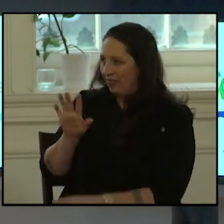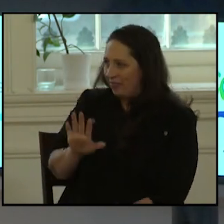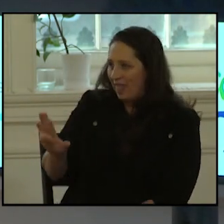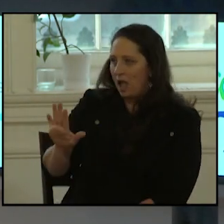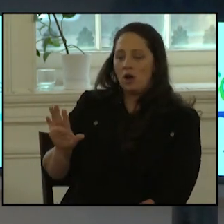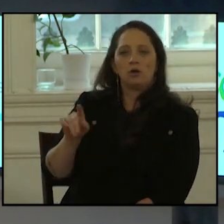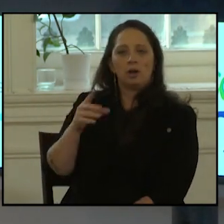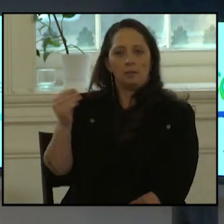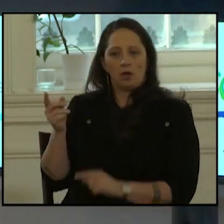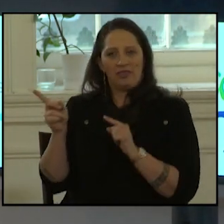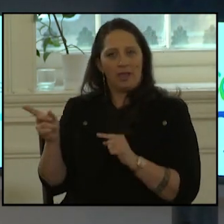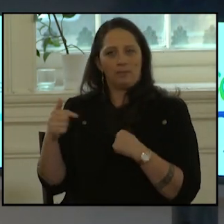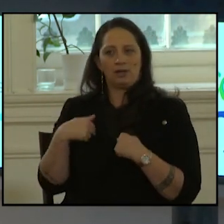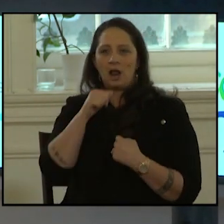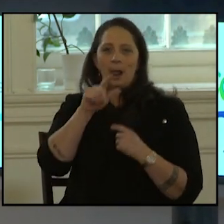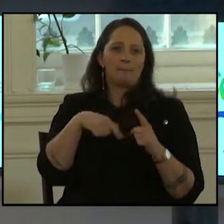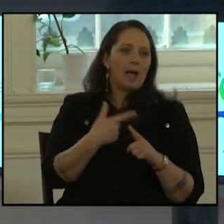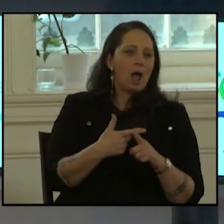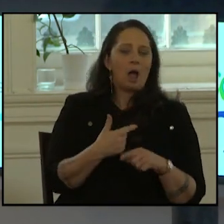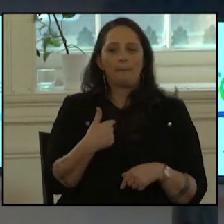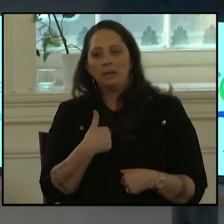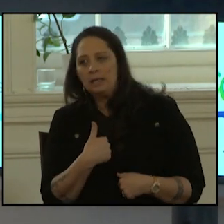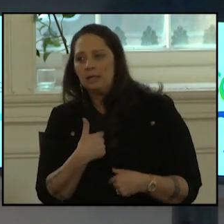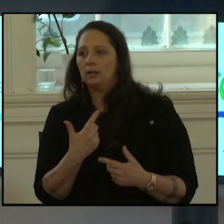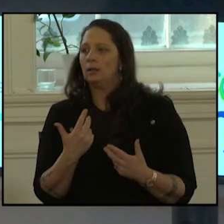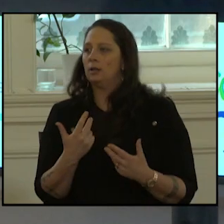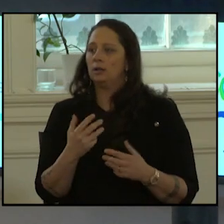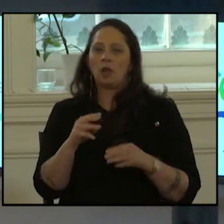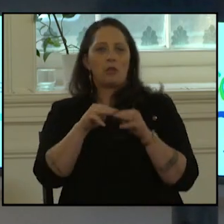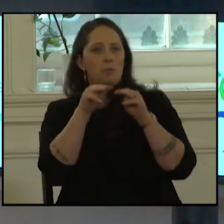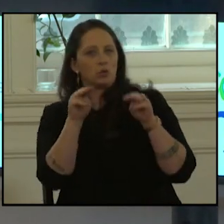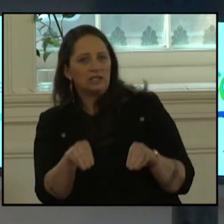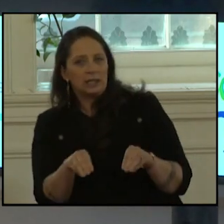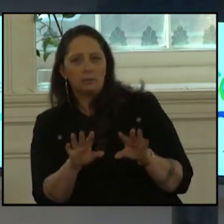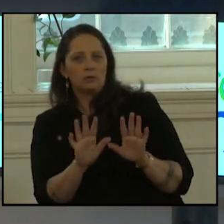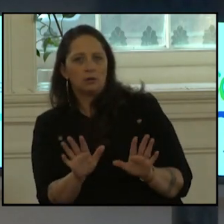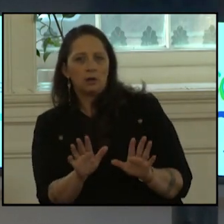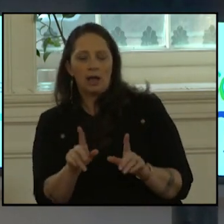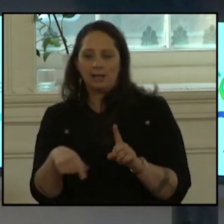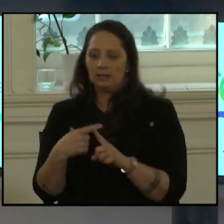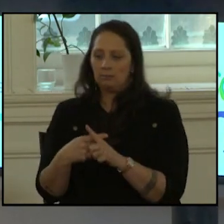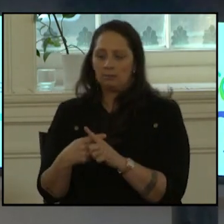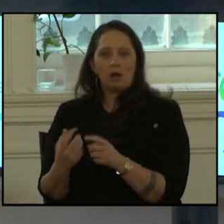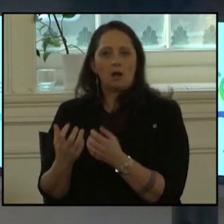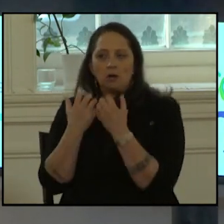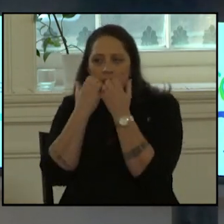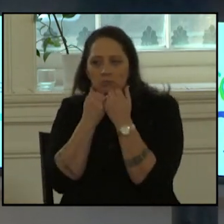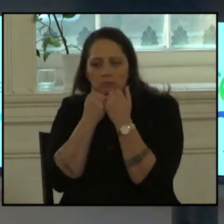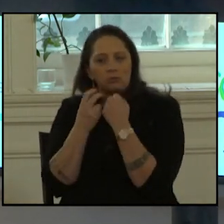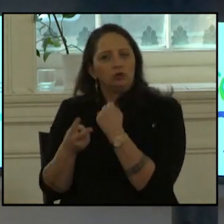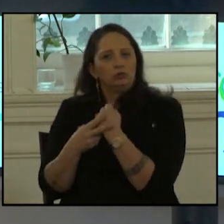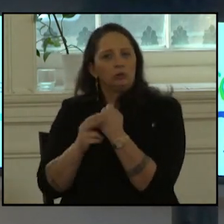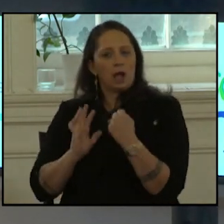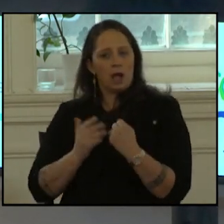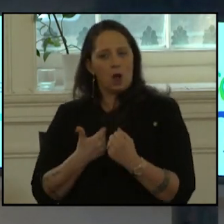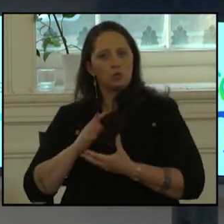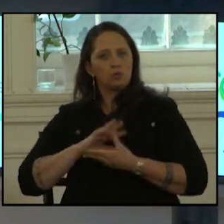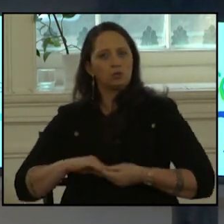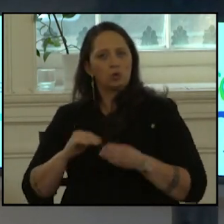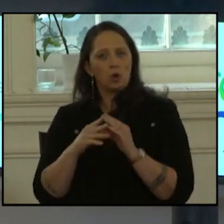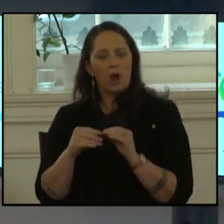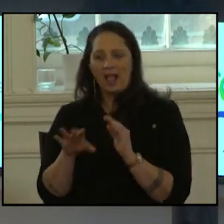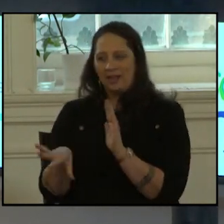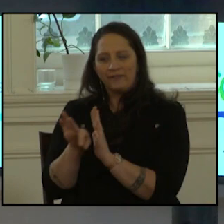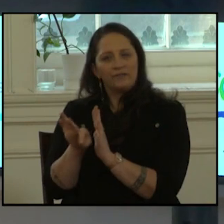it's about you. It's not about me and the museum. It's about preserving and telling our story and finding